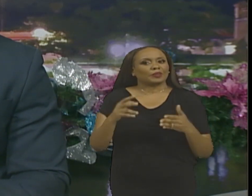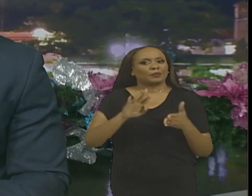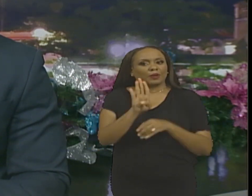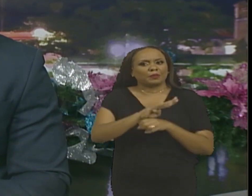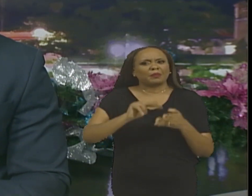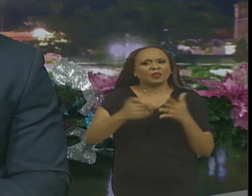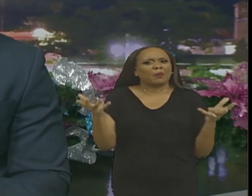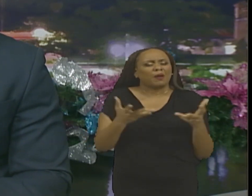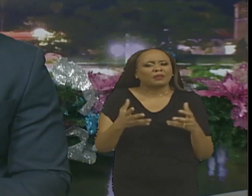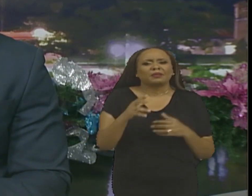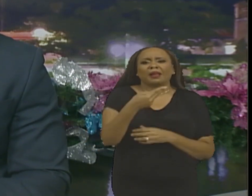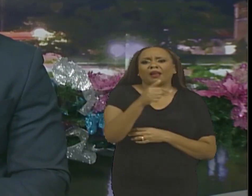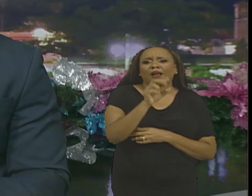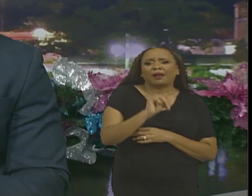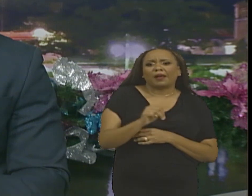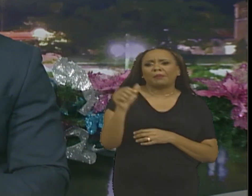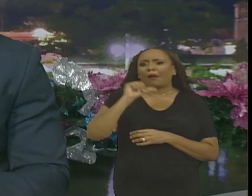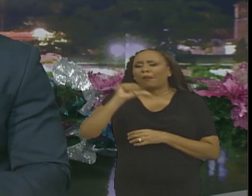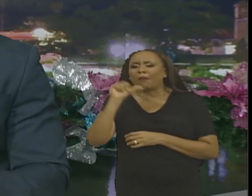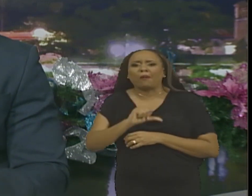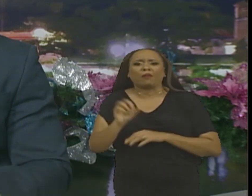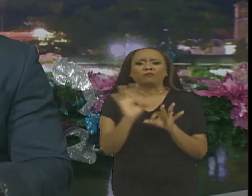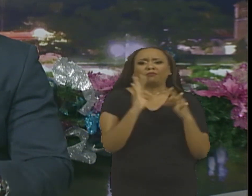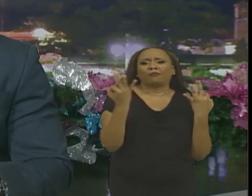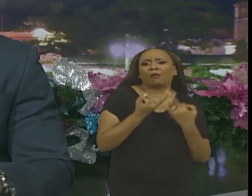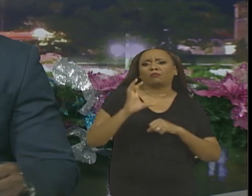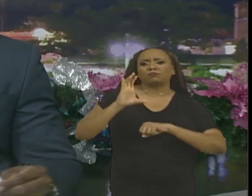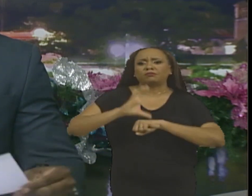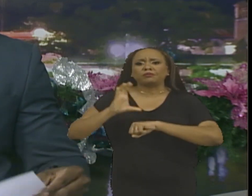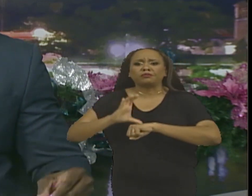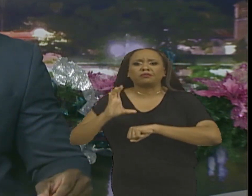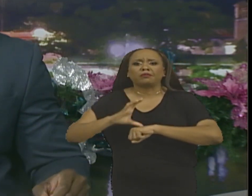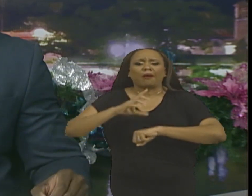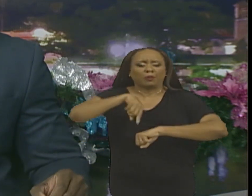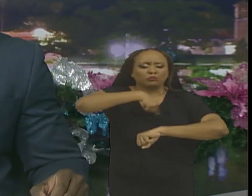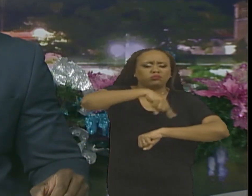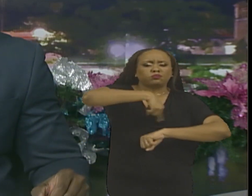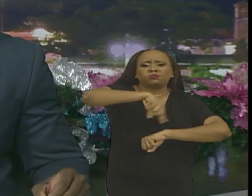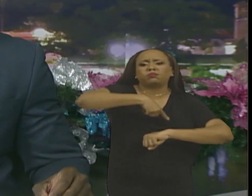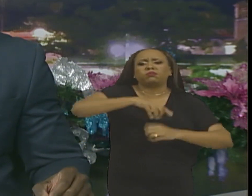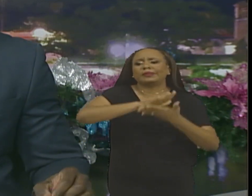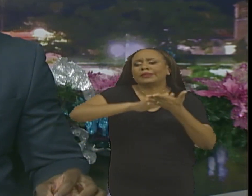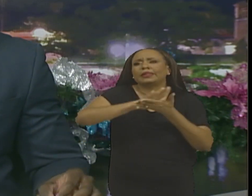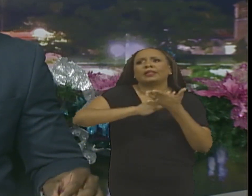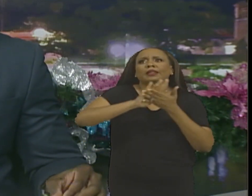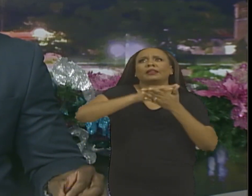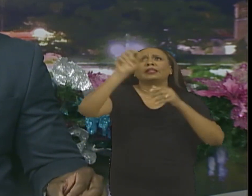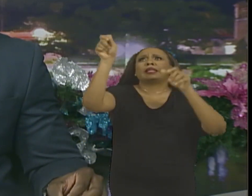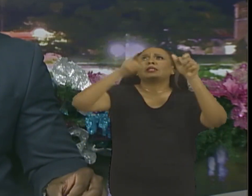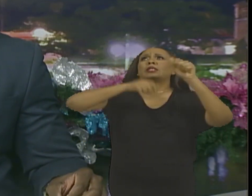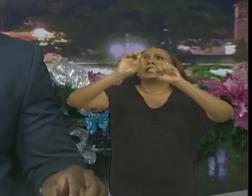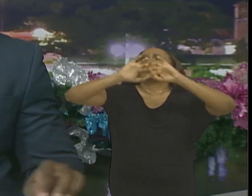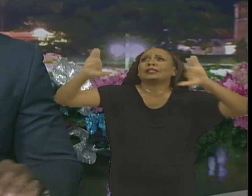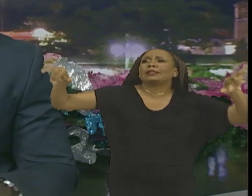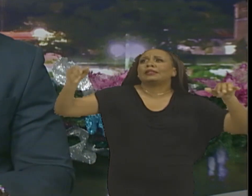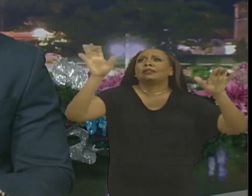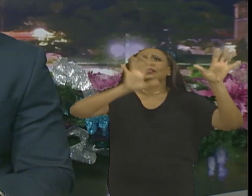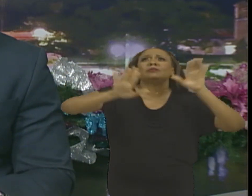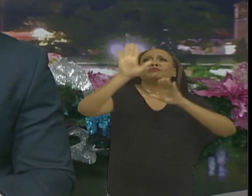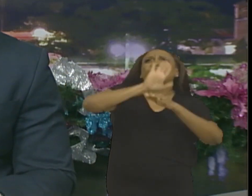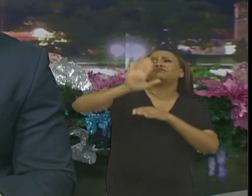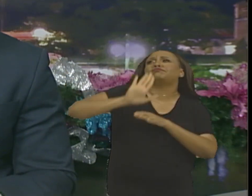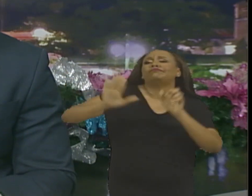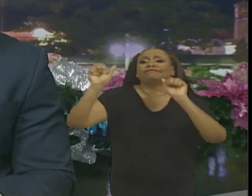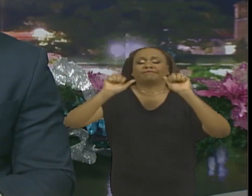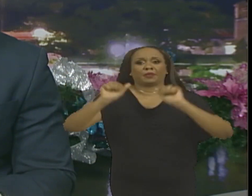alcohol, family, church, and for most Barbadians, hours upon hours of cleaning. One of those Bajans who doesn't miss out on the